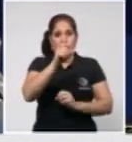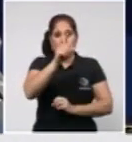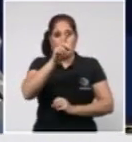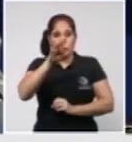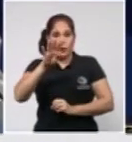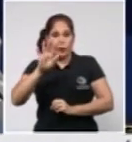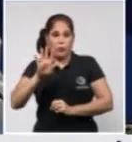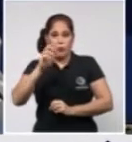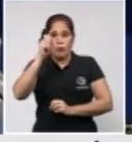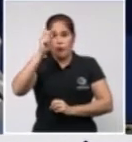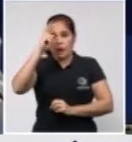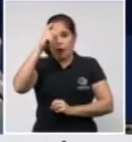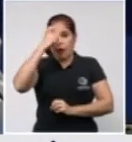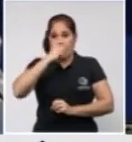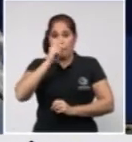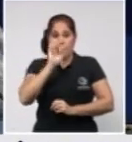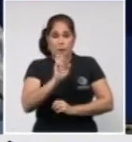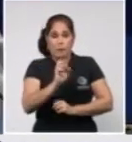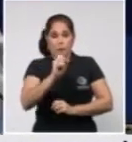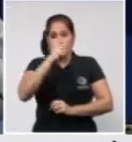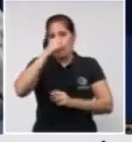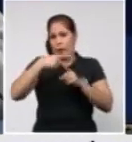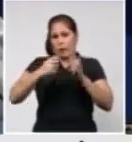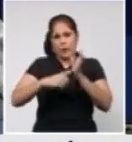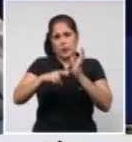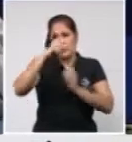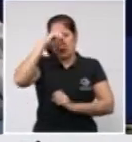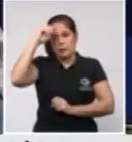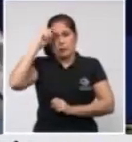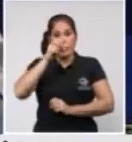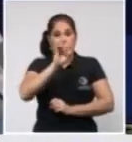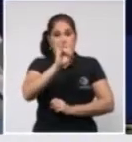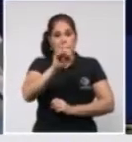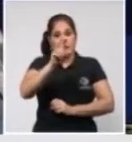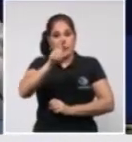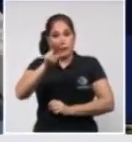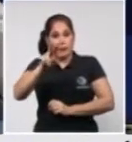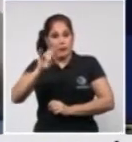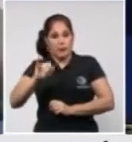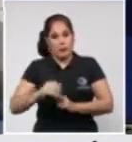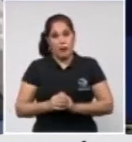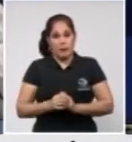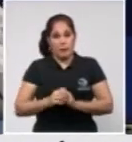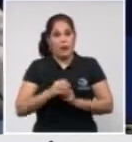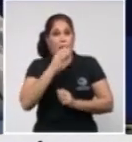Sancti Spiritus 726, Ciego de Avila